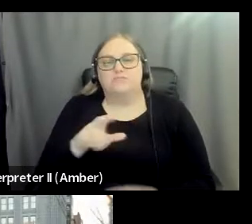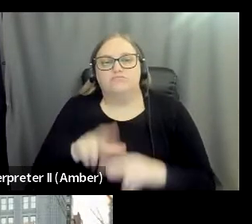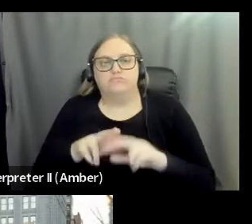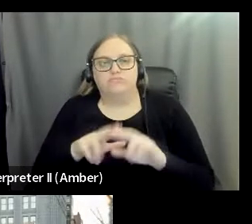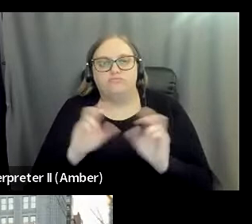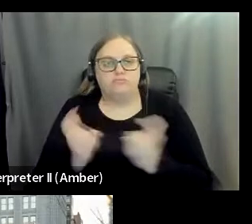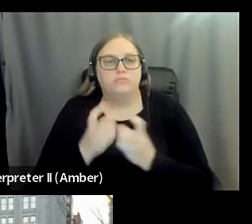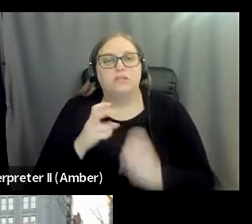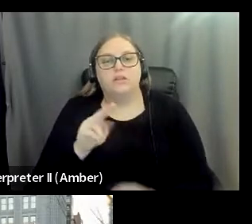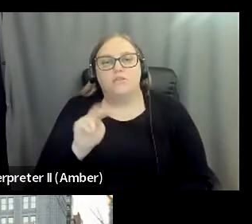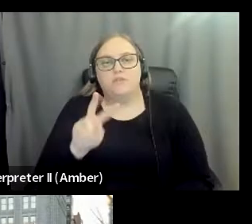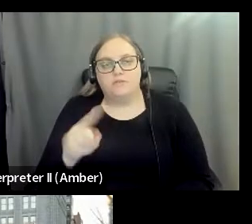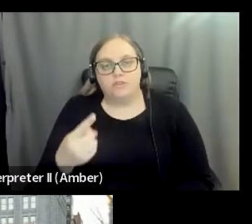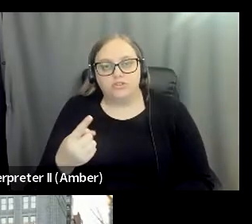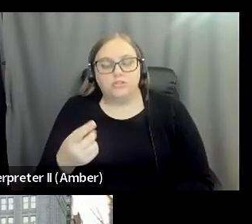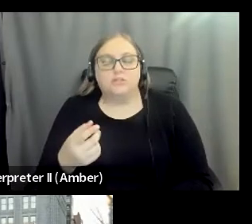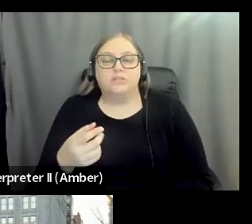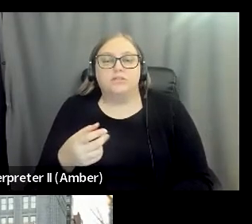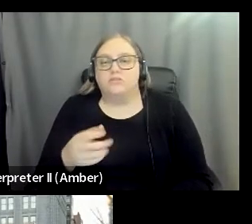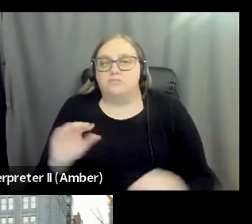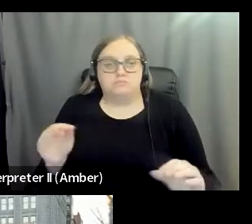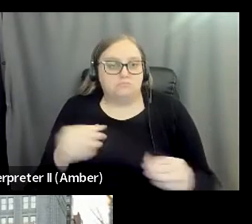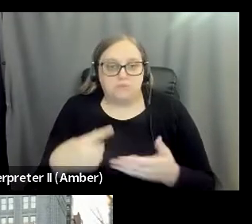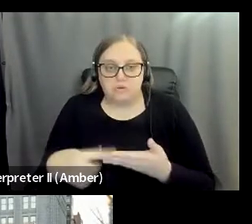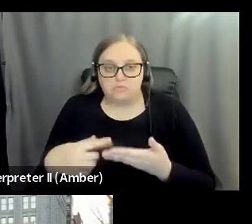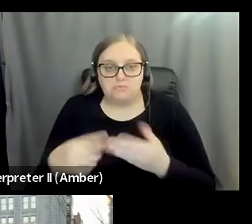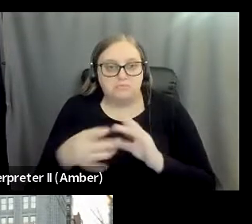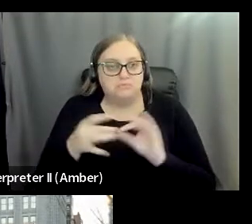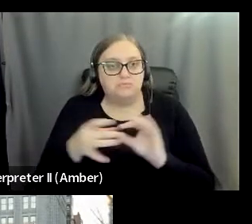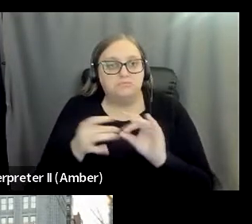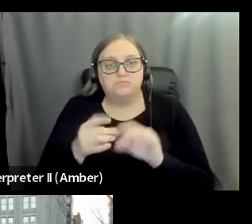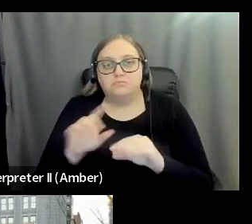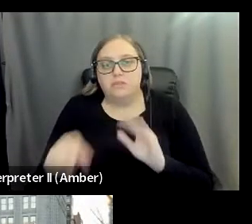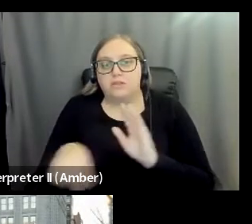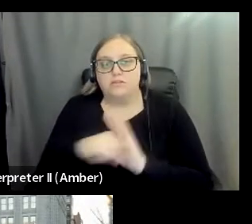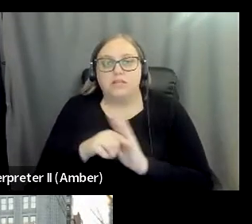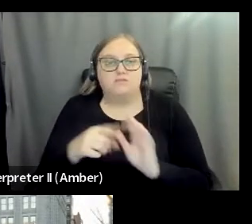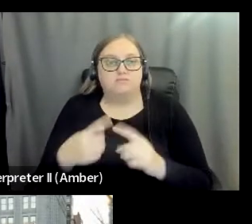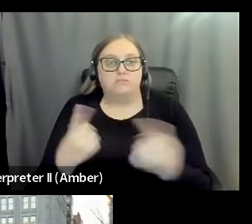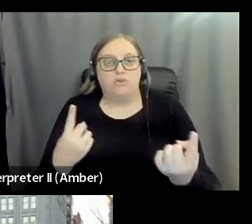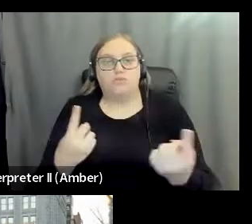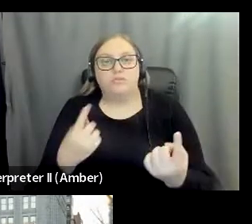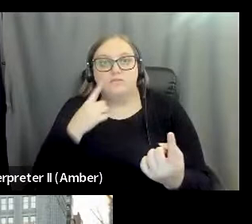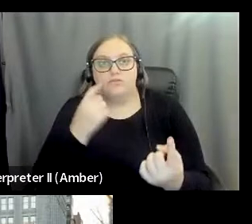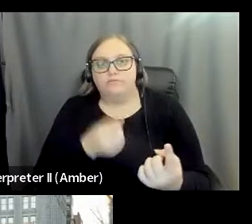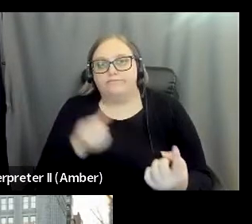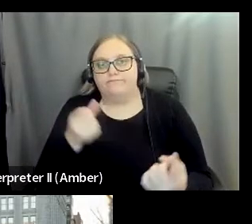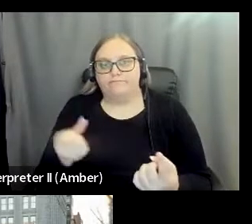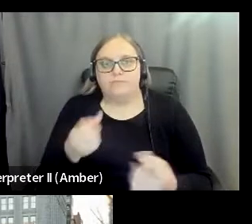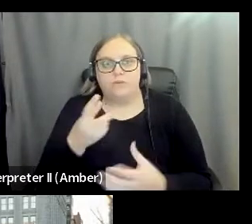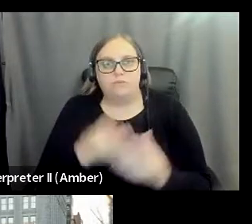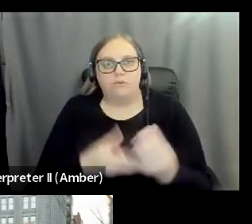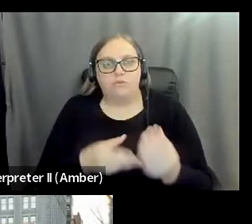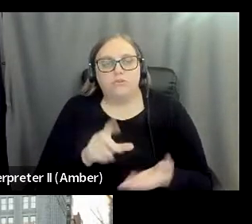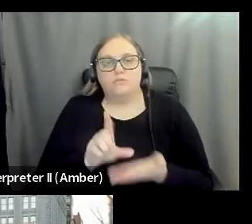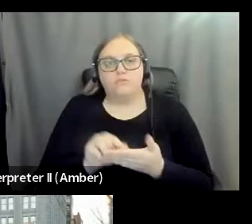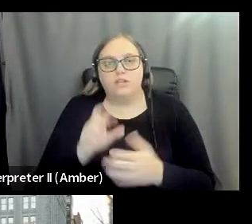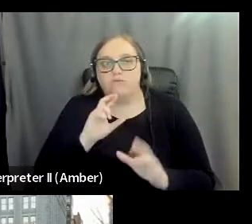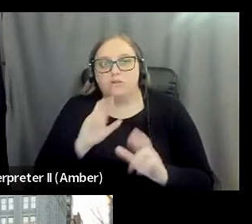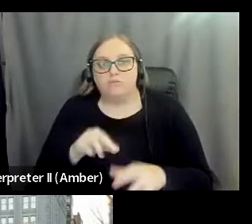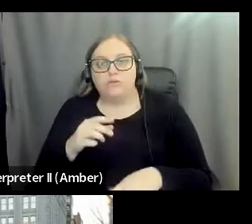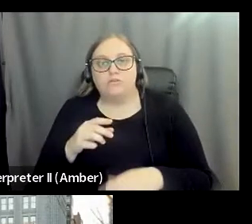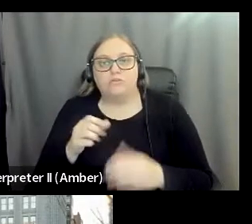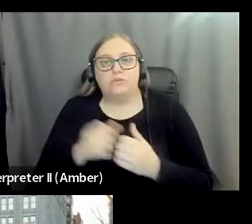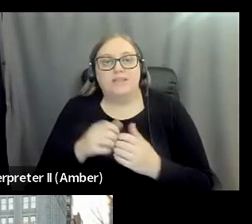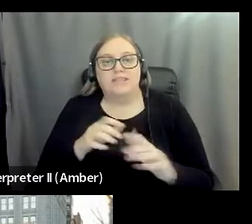And the committee has received no testimony or comments in opposition to the appointment. Objection, I move both the print and report with leave for staff